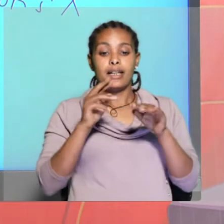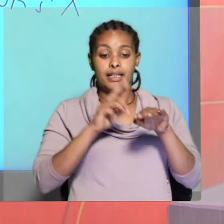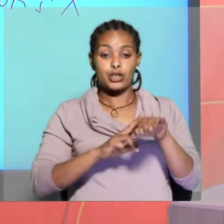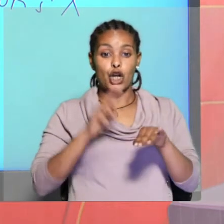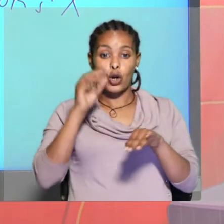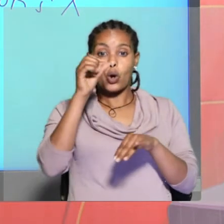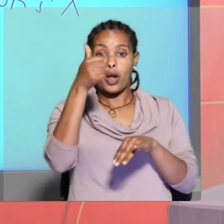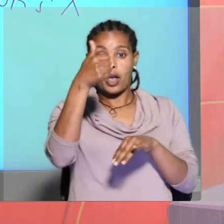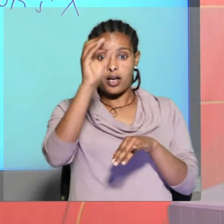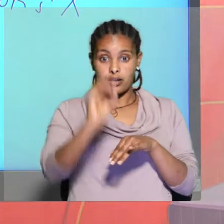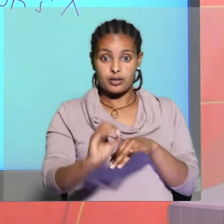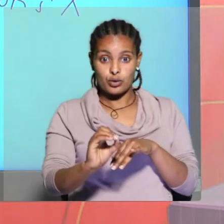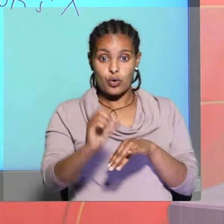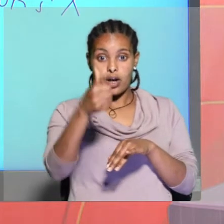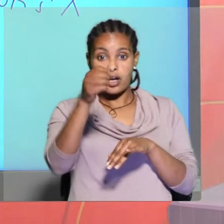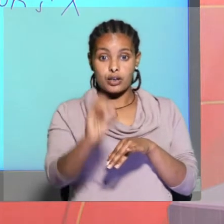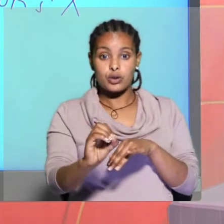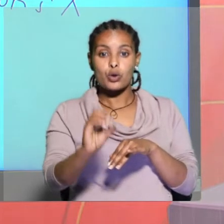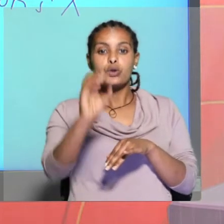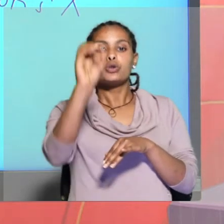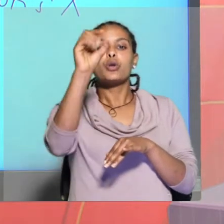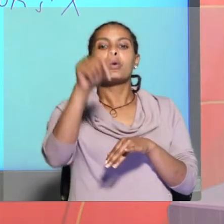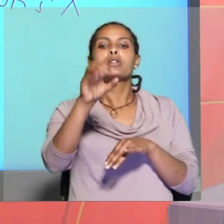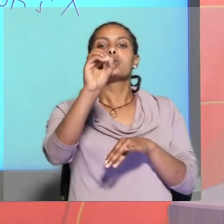initial concentration is